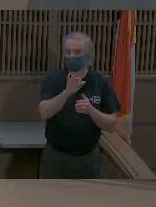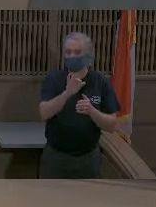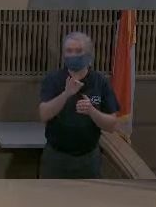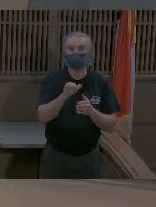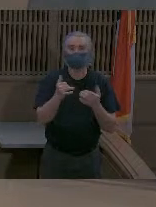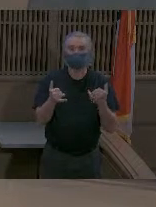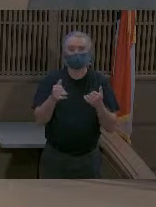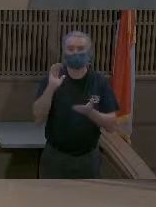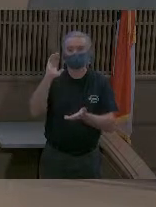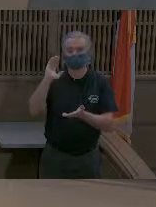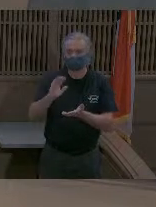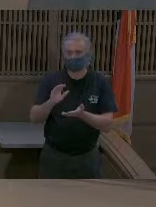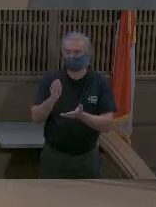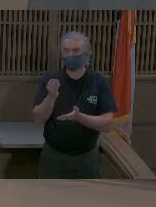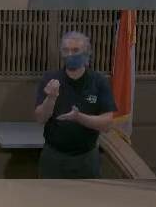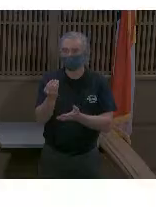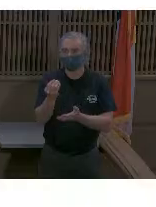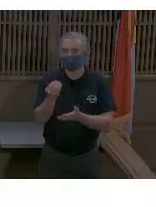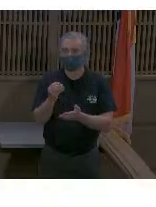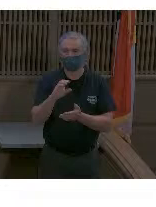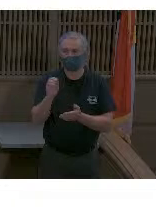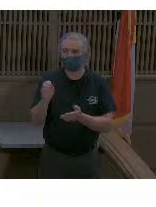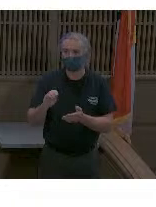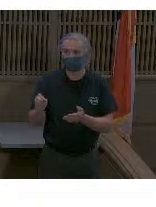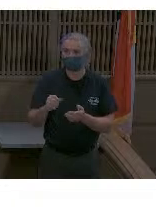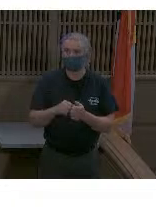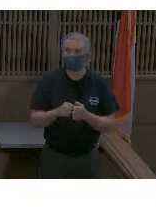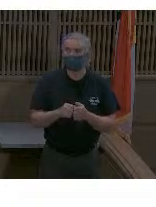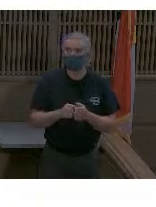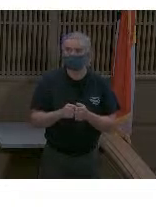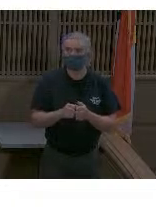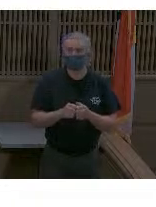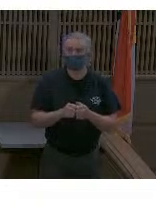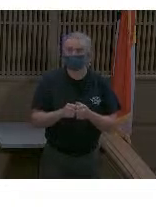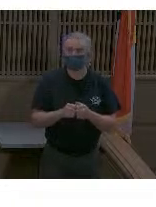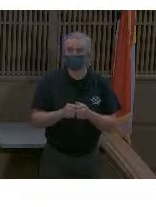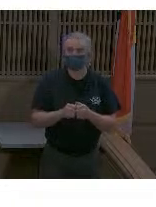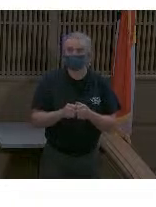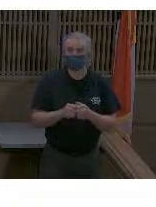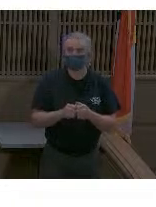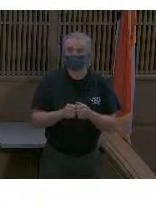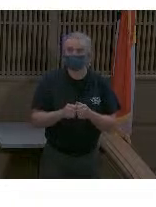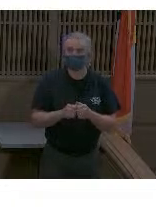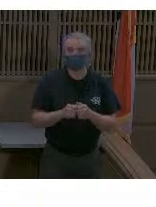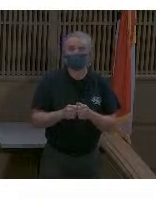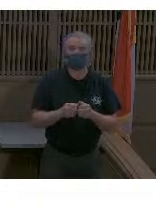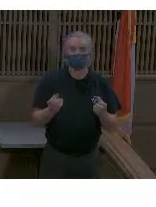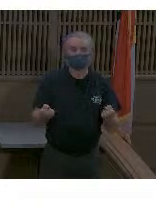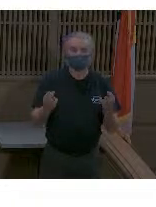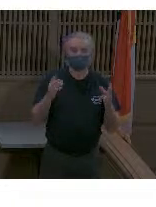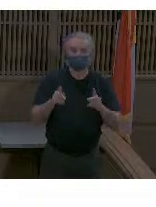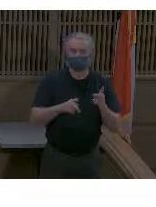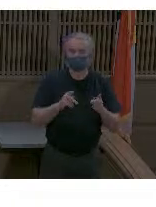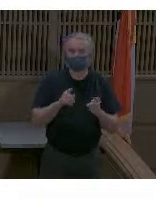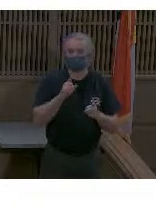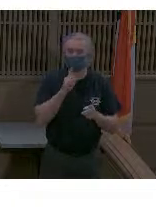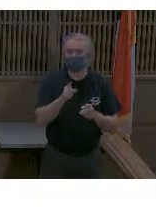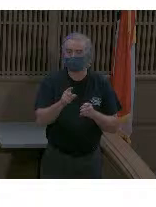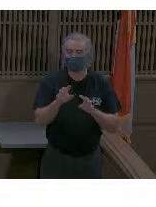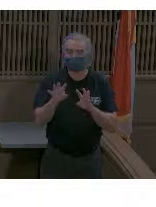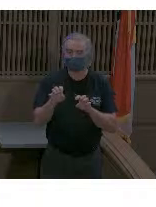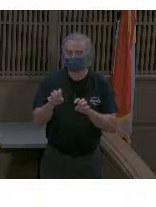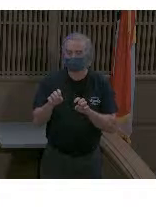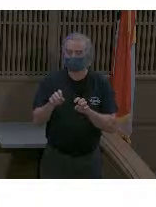14% of the number of people or percentage of people that are being tested actually testing positive. So you think about that